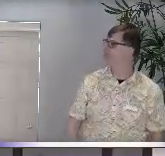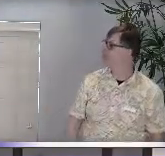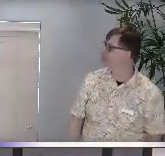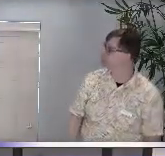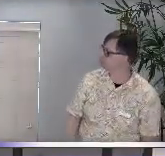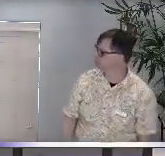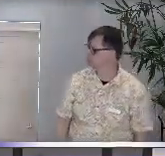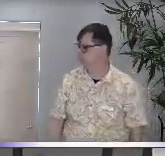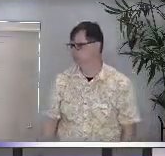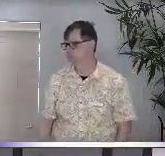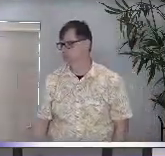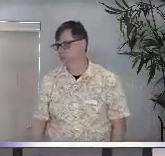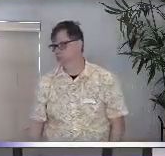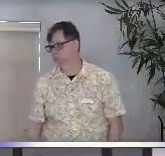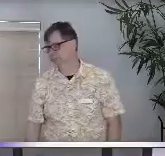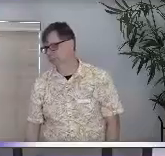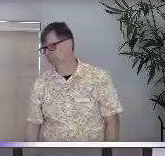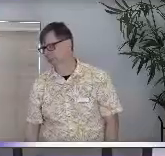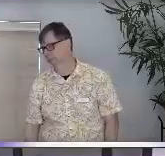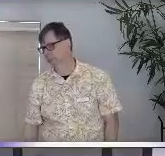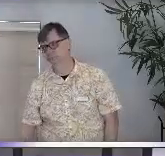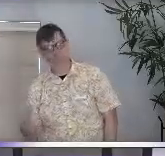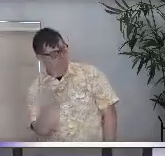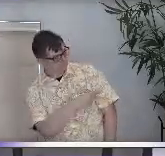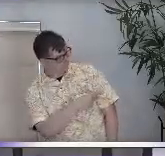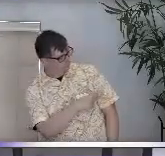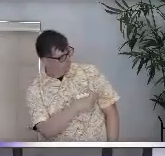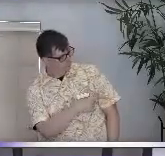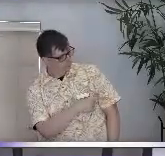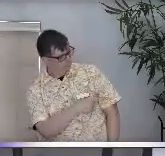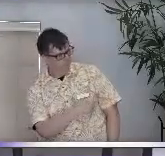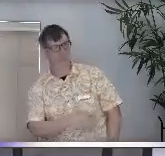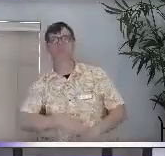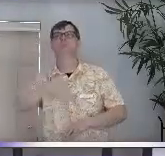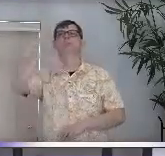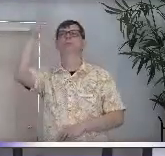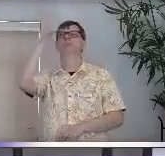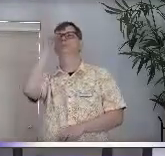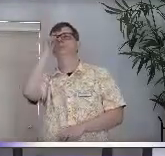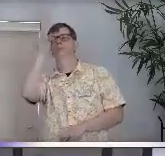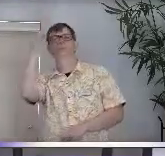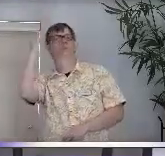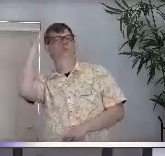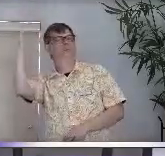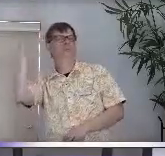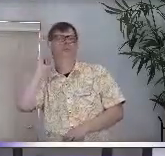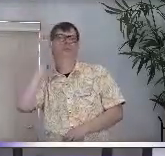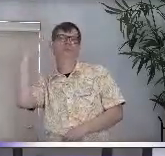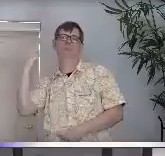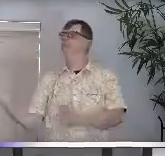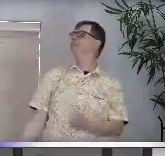who spends himself in a worthy cause, who at the best knows in the end triumph of